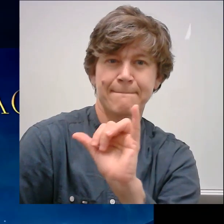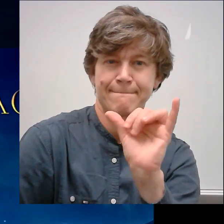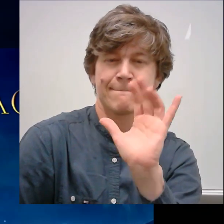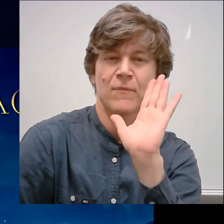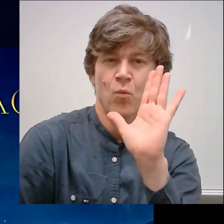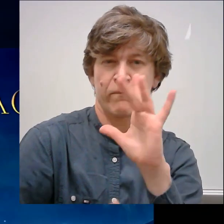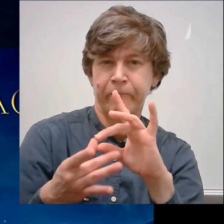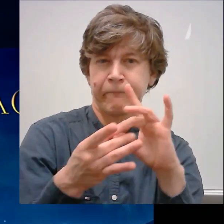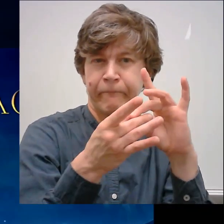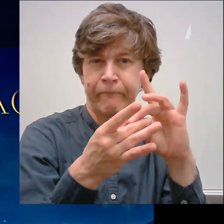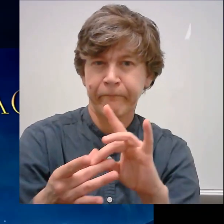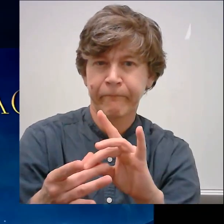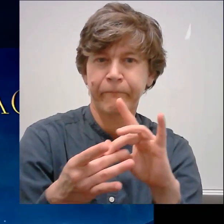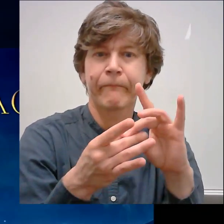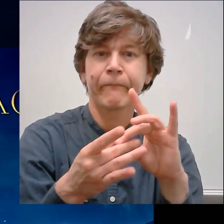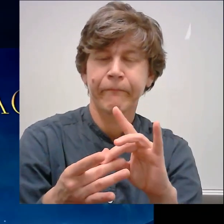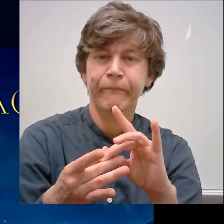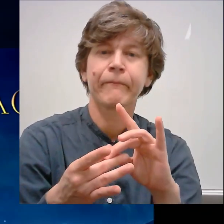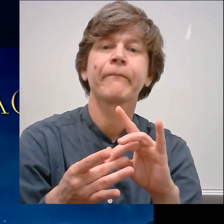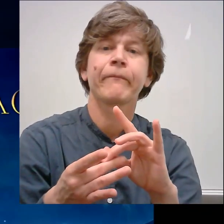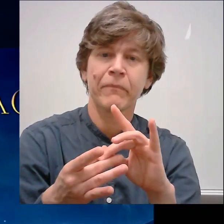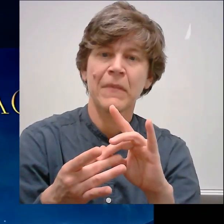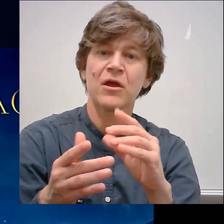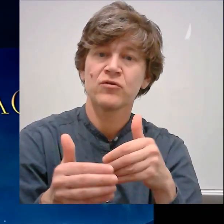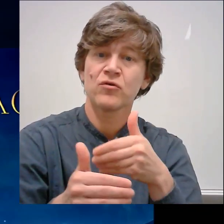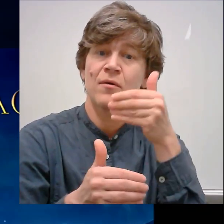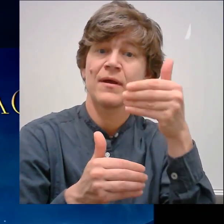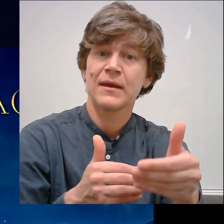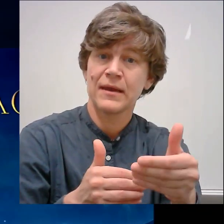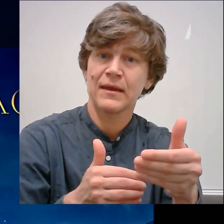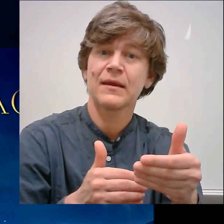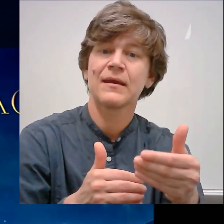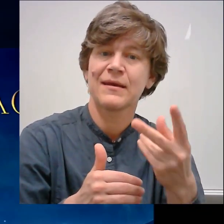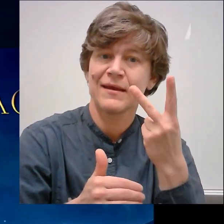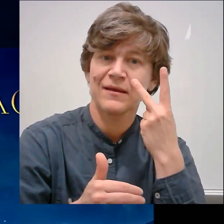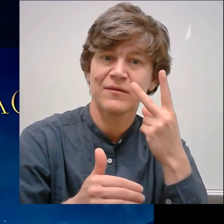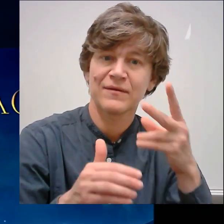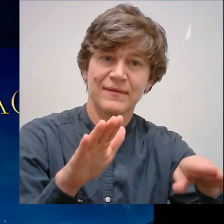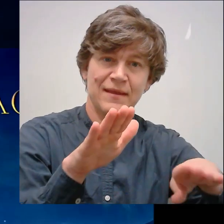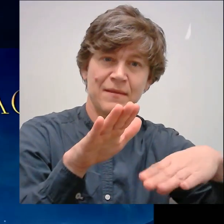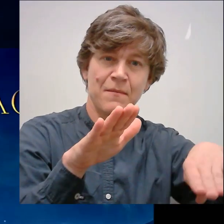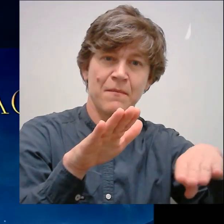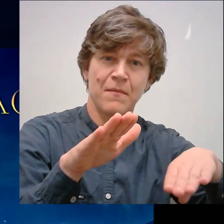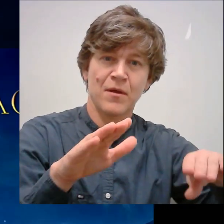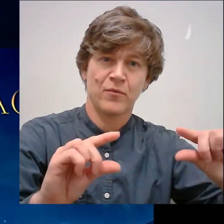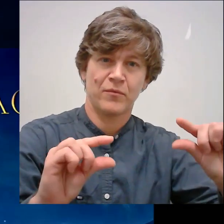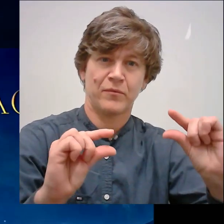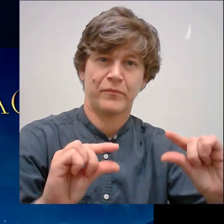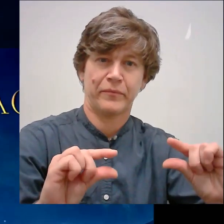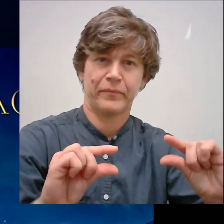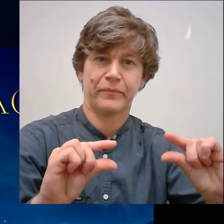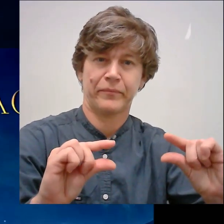the next highest value contrast along the horizon to the type at the bottom, the name of the hotel.